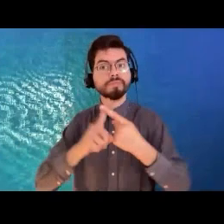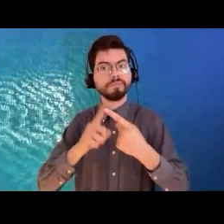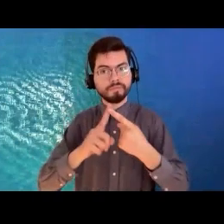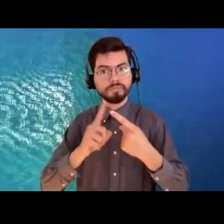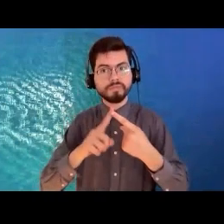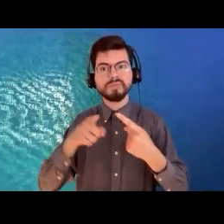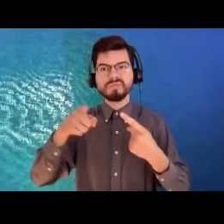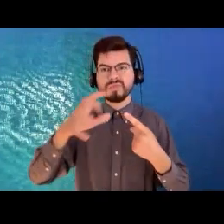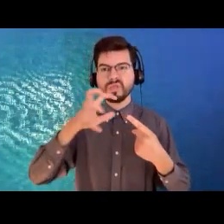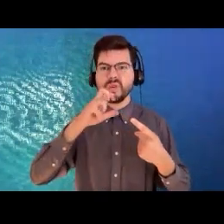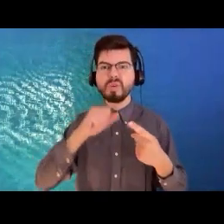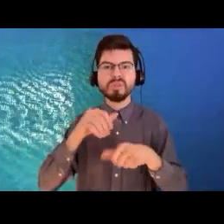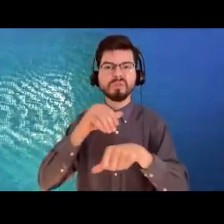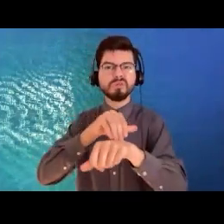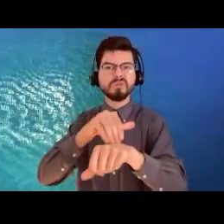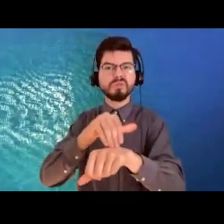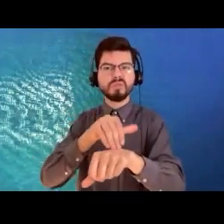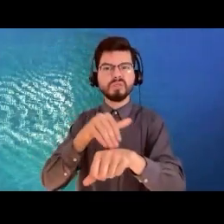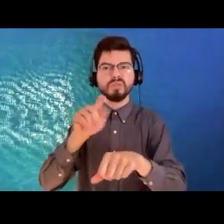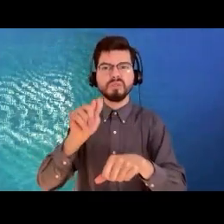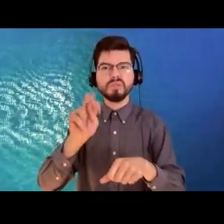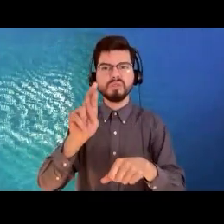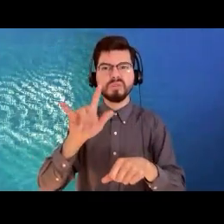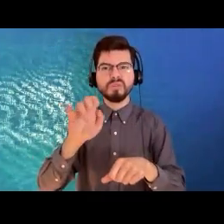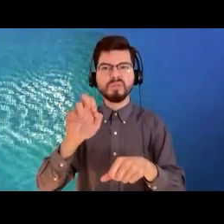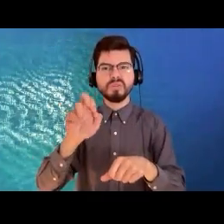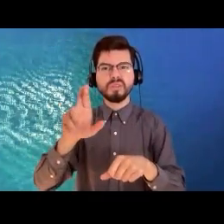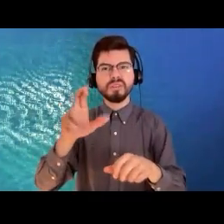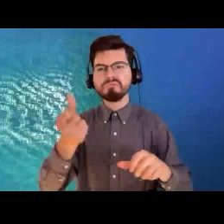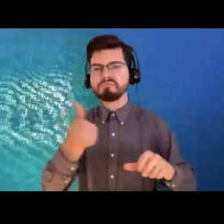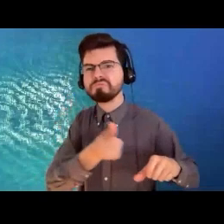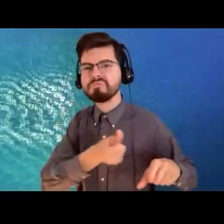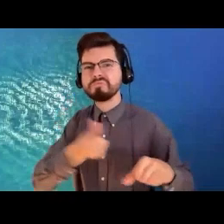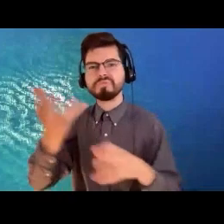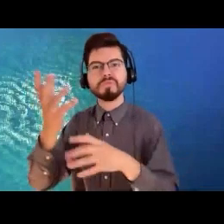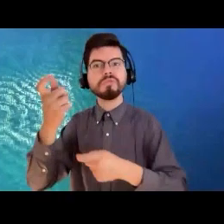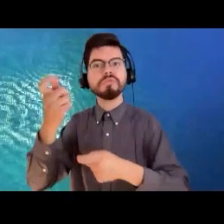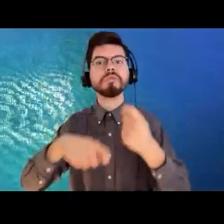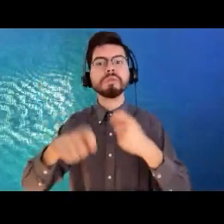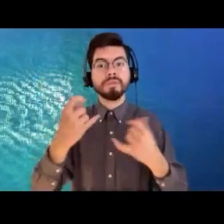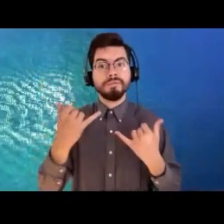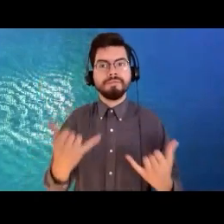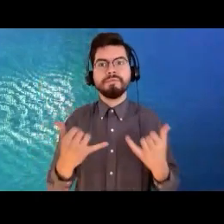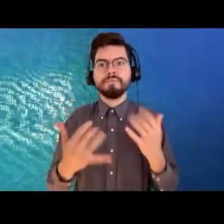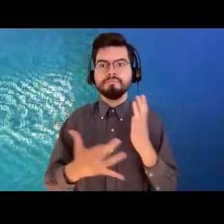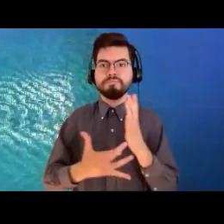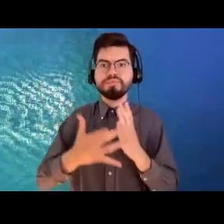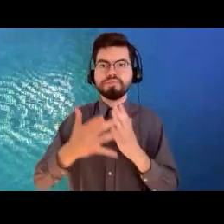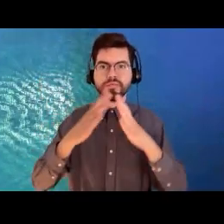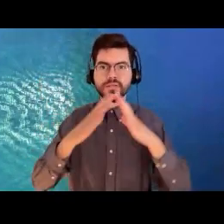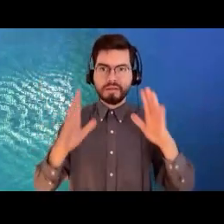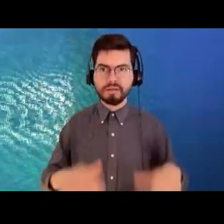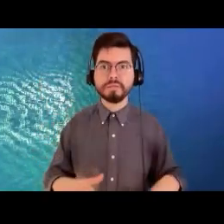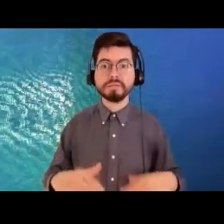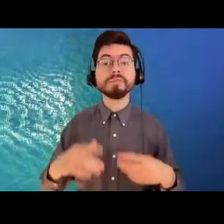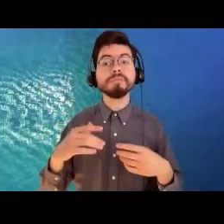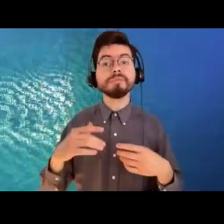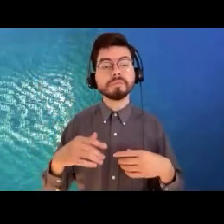dilapidated trailers and replace those with modern housing. And we've been very successful there. Goal 4 of